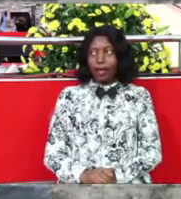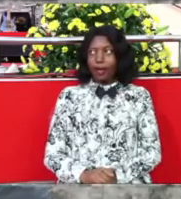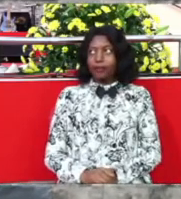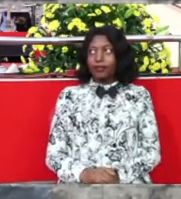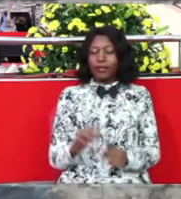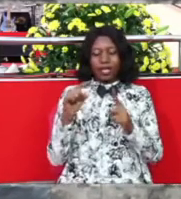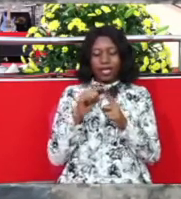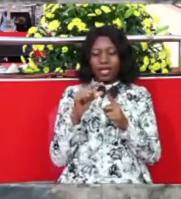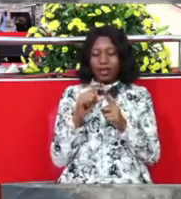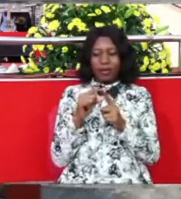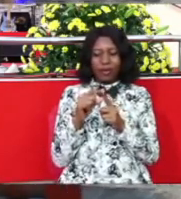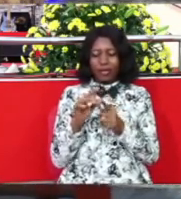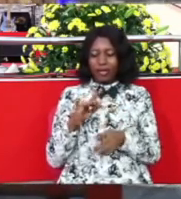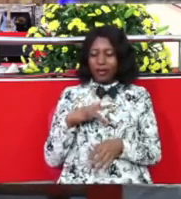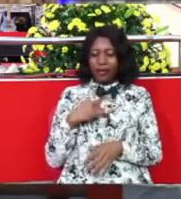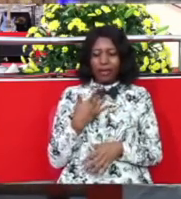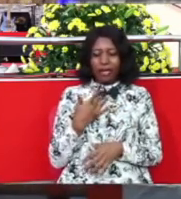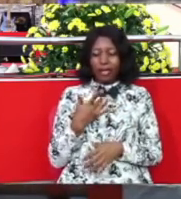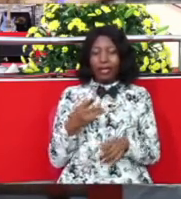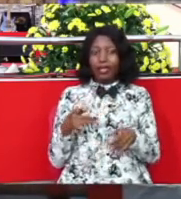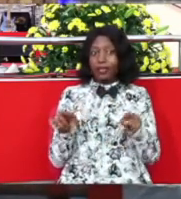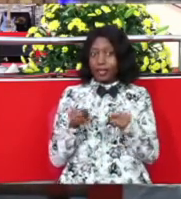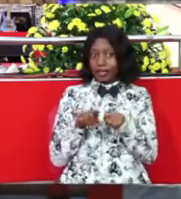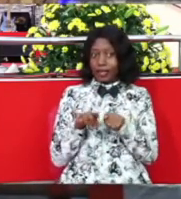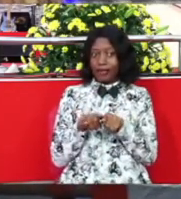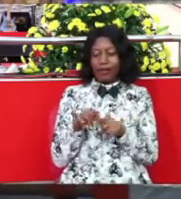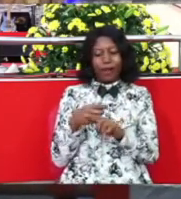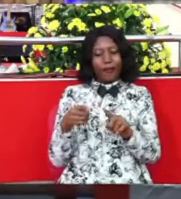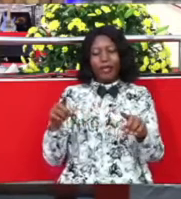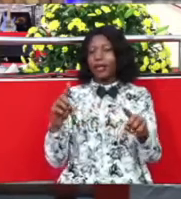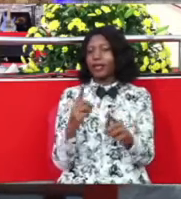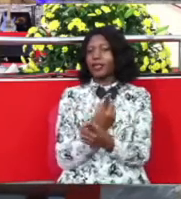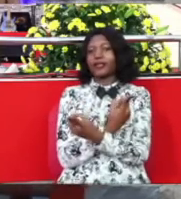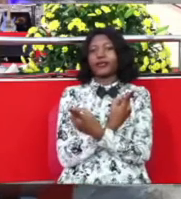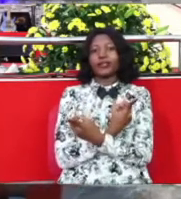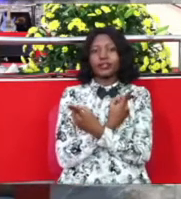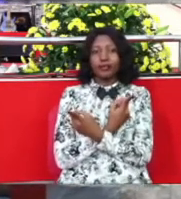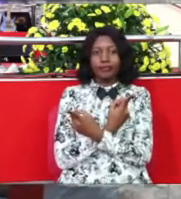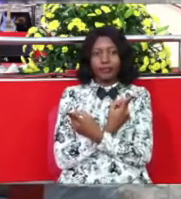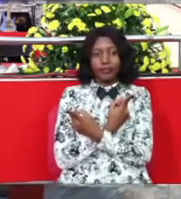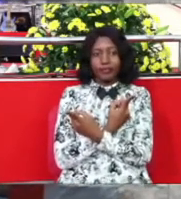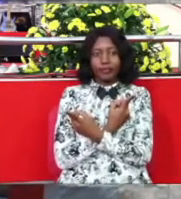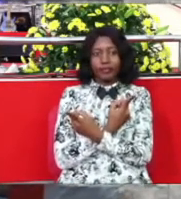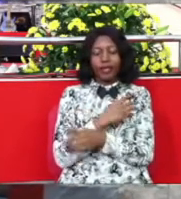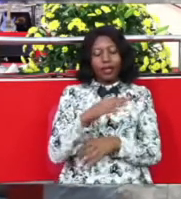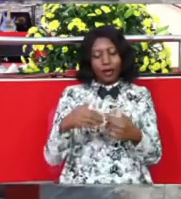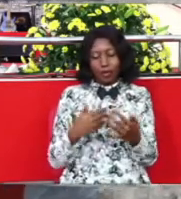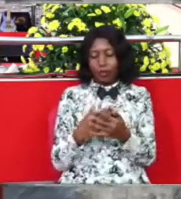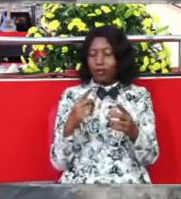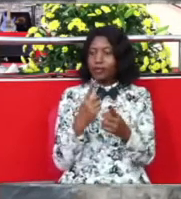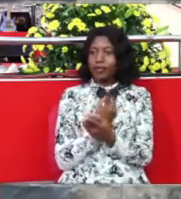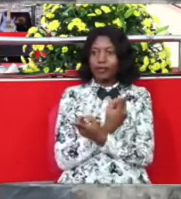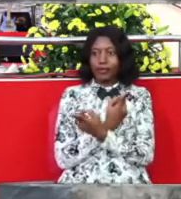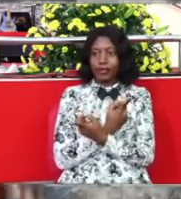looks like it's a rhyme. They look like they're almost the same, maneno but they're so different. Yanakaa ni kama yafanana lakini yako na utofauti.